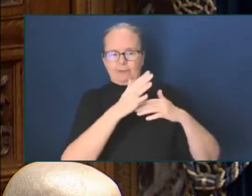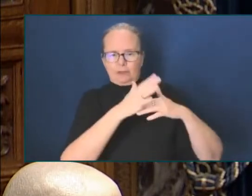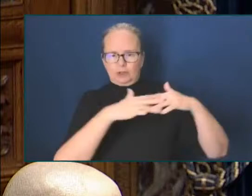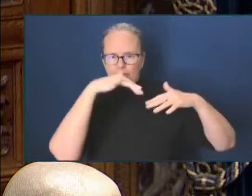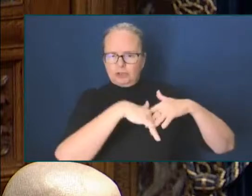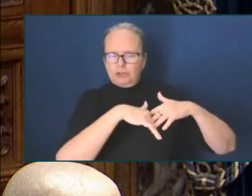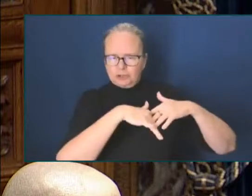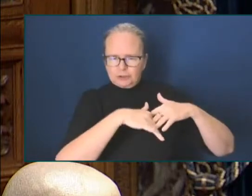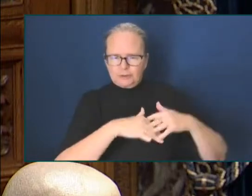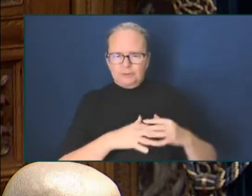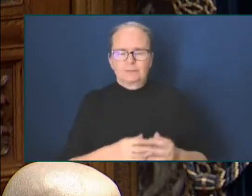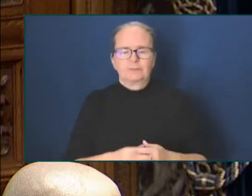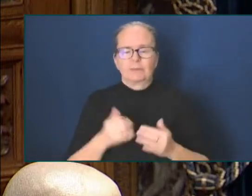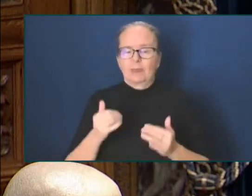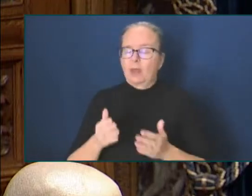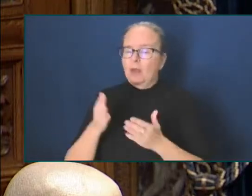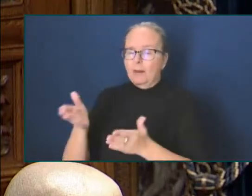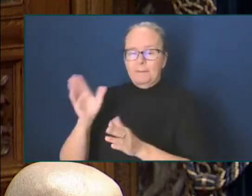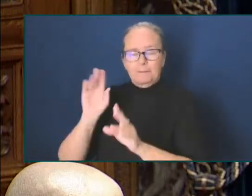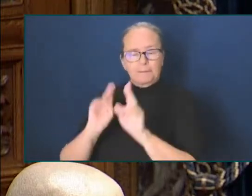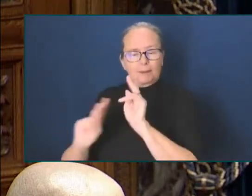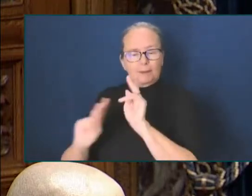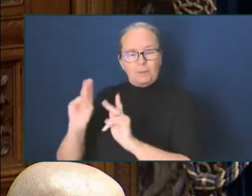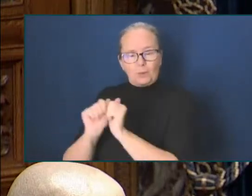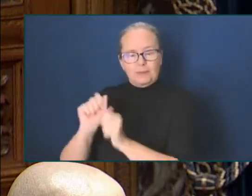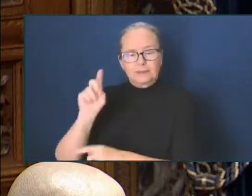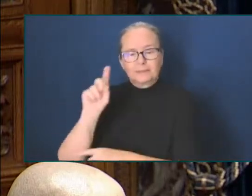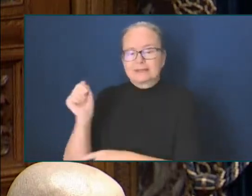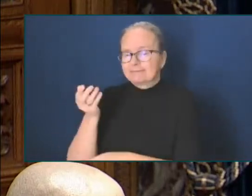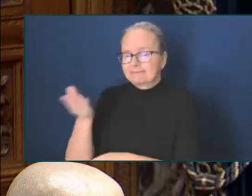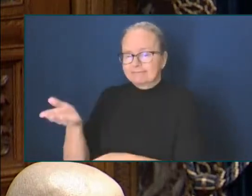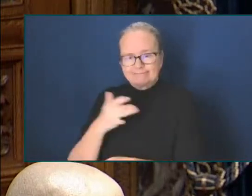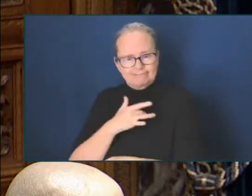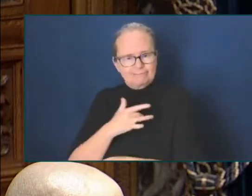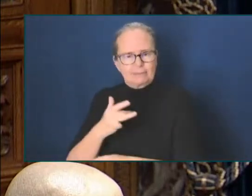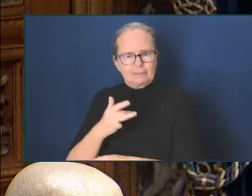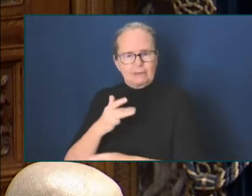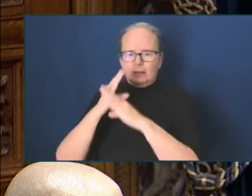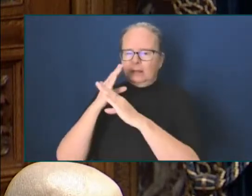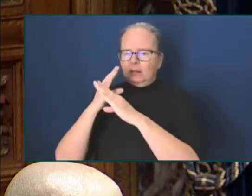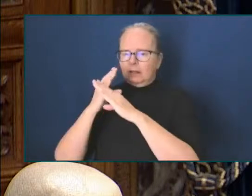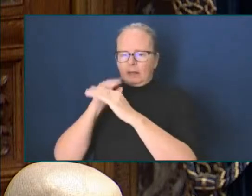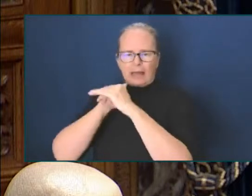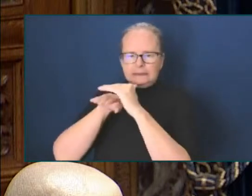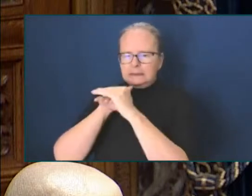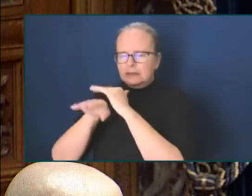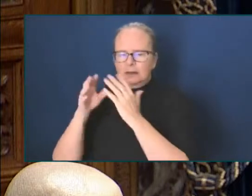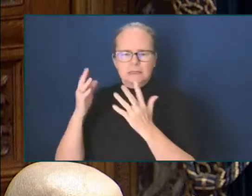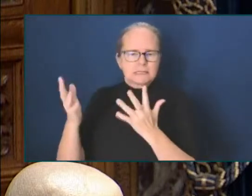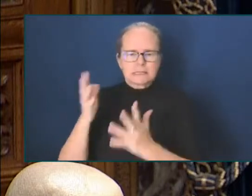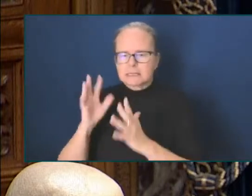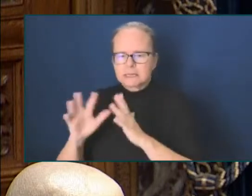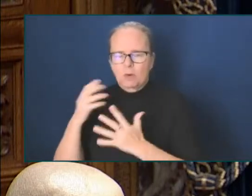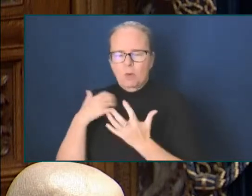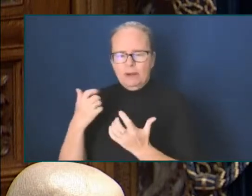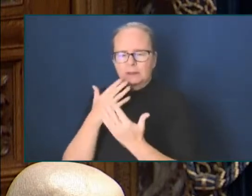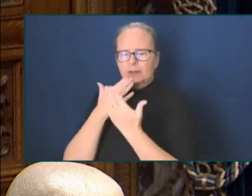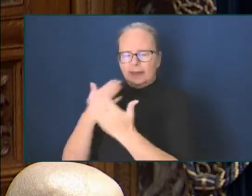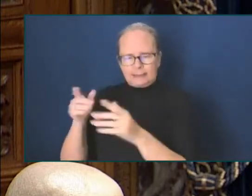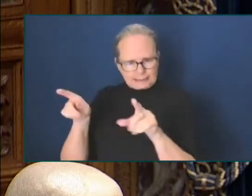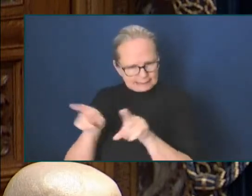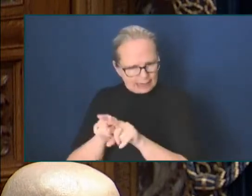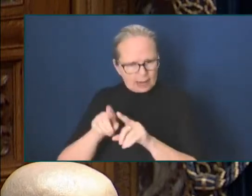employment opportunities. I'd like to thank BCANS for being an essential partner in advocating for Indigenous people for the past 30